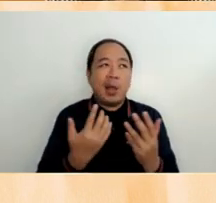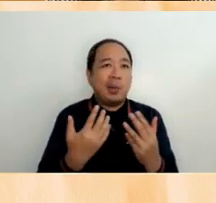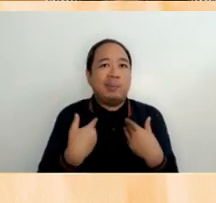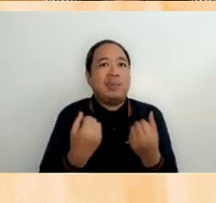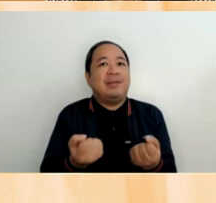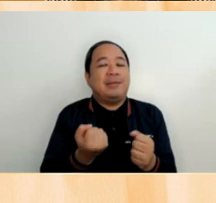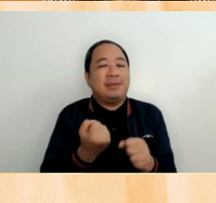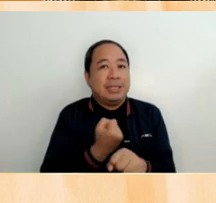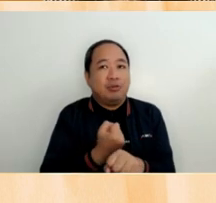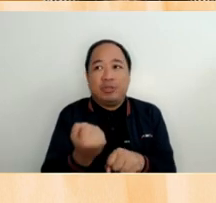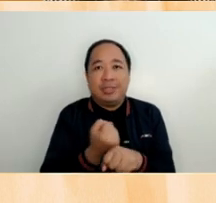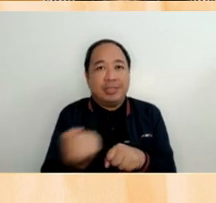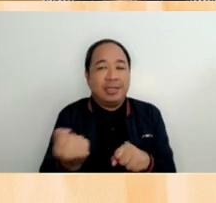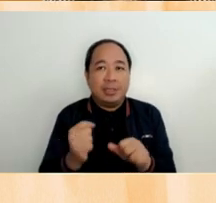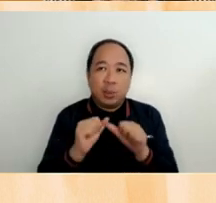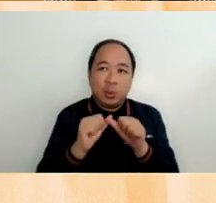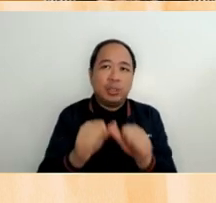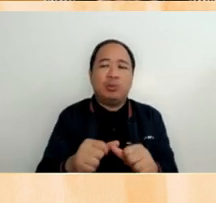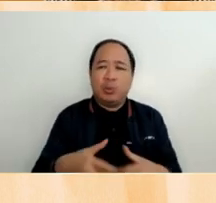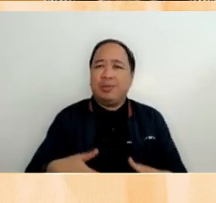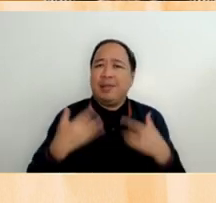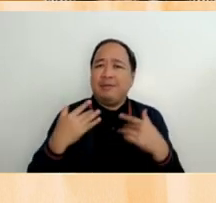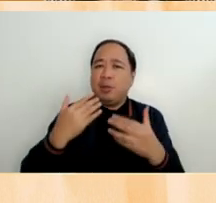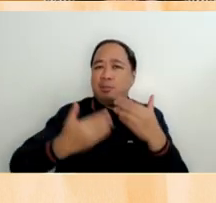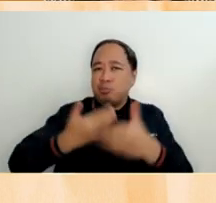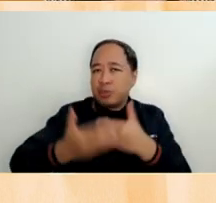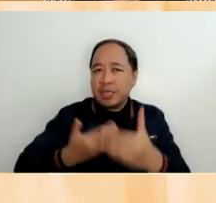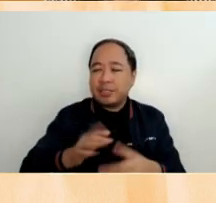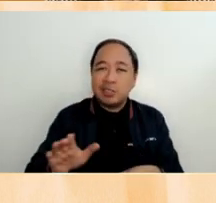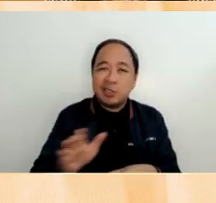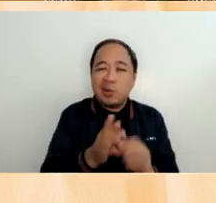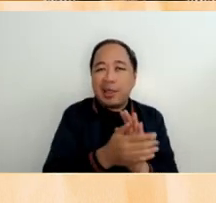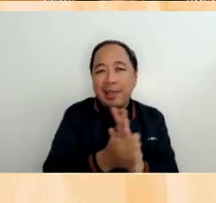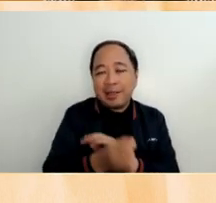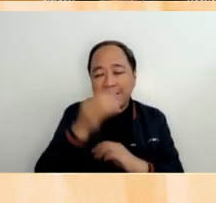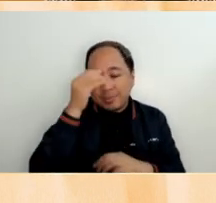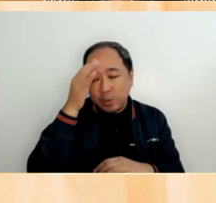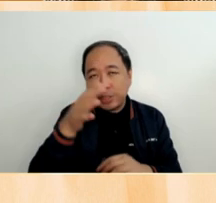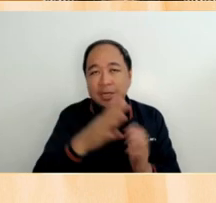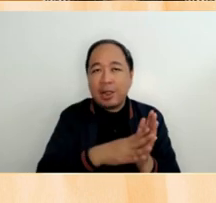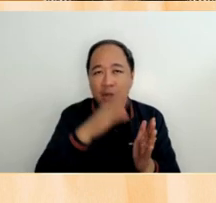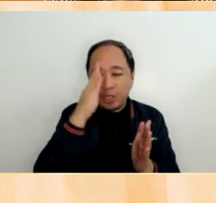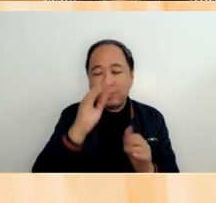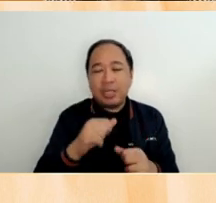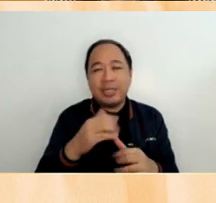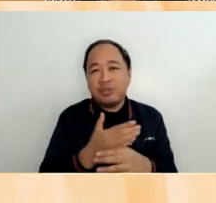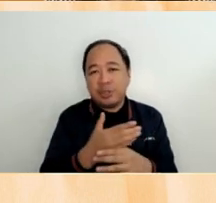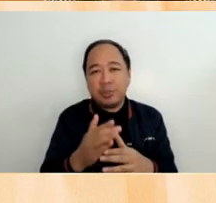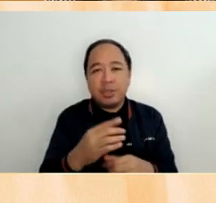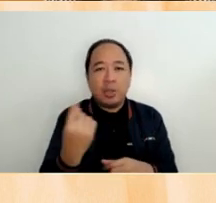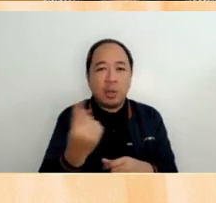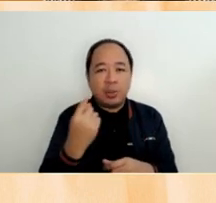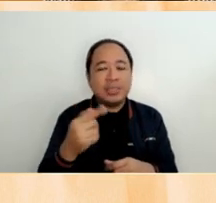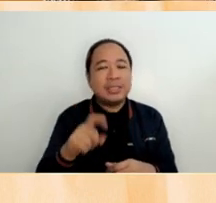a lifelong process. So our expertise, the learning we impart will always